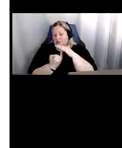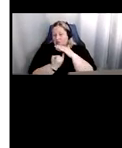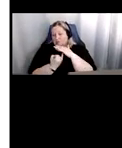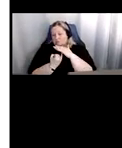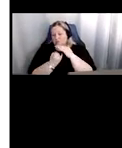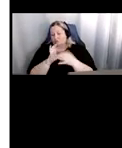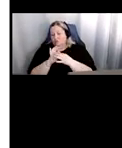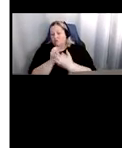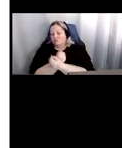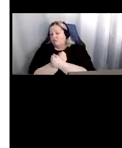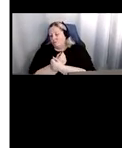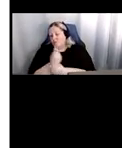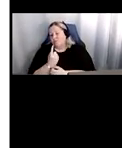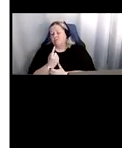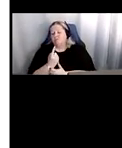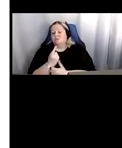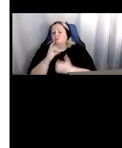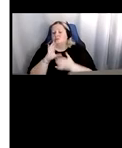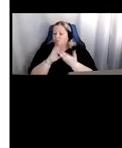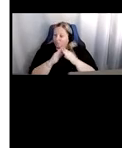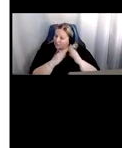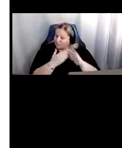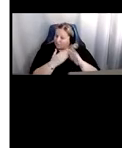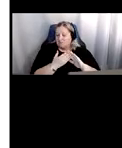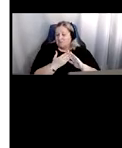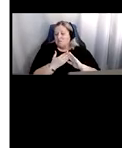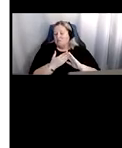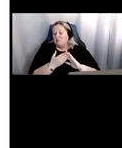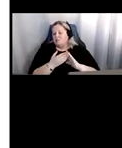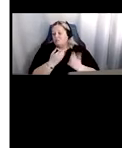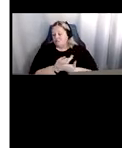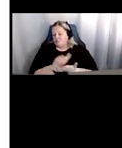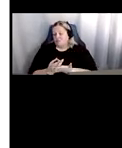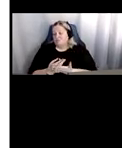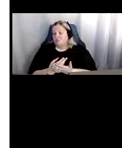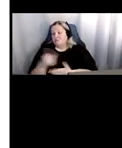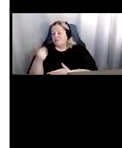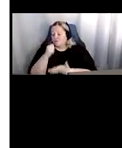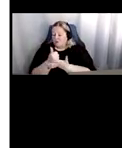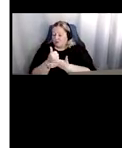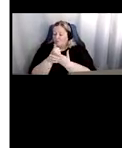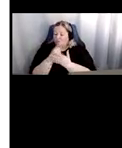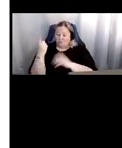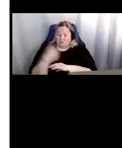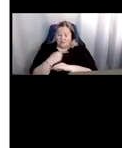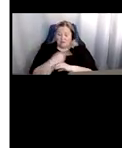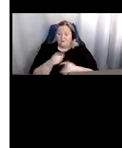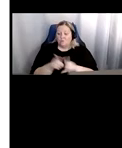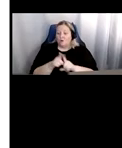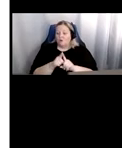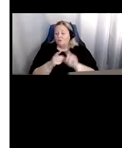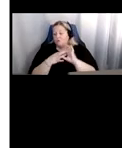love, connect them with community resources and things that could help them through the days, and then also to connect